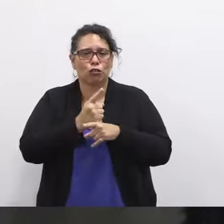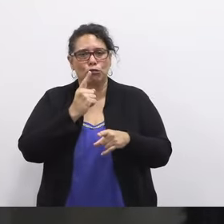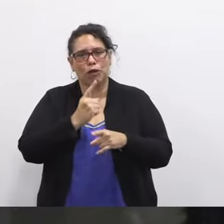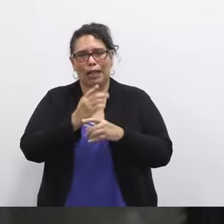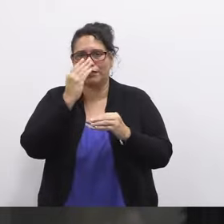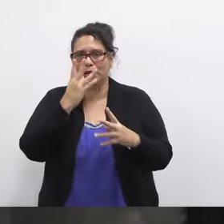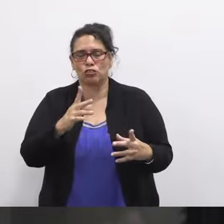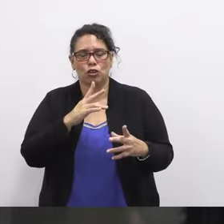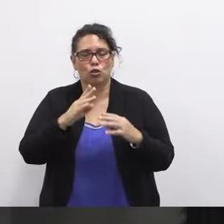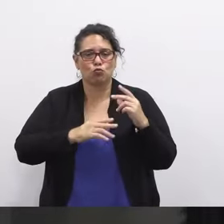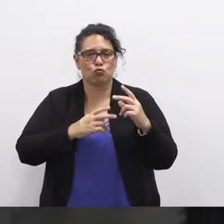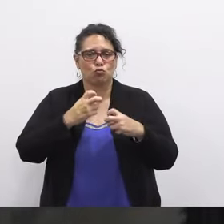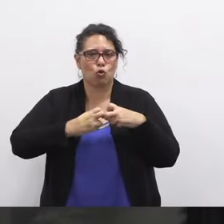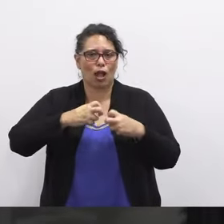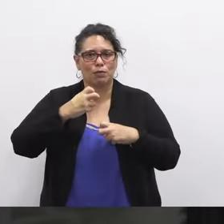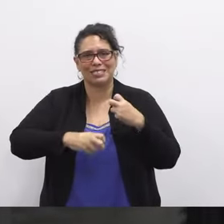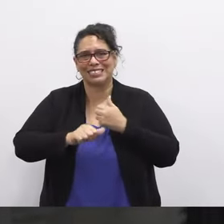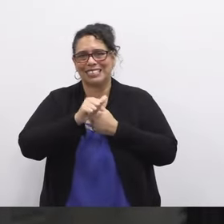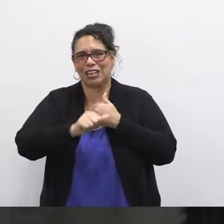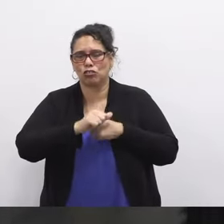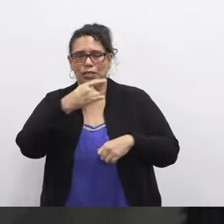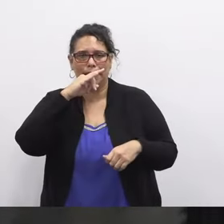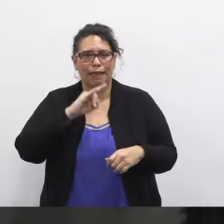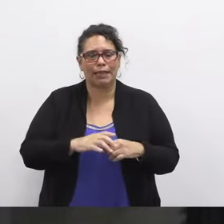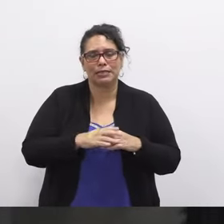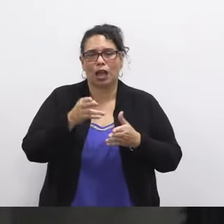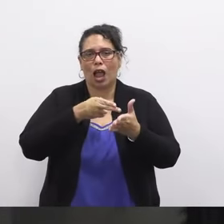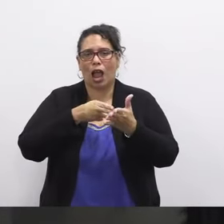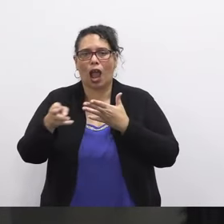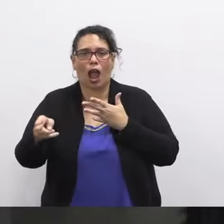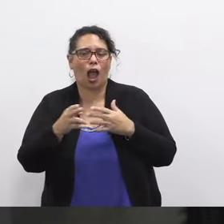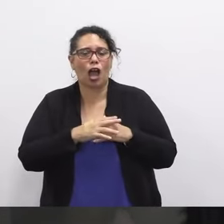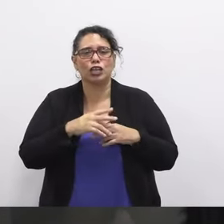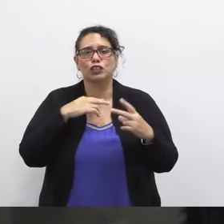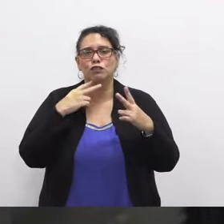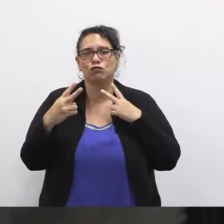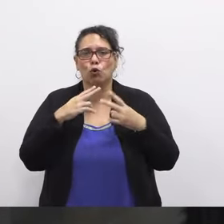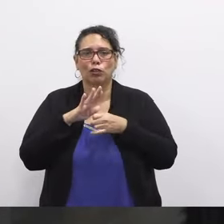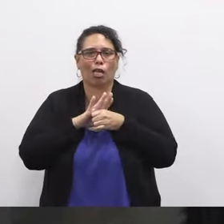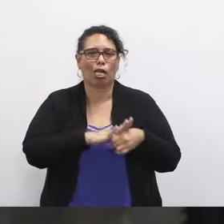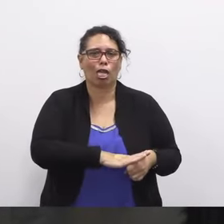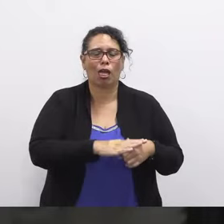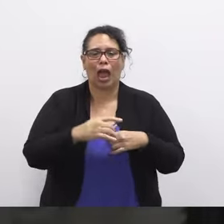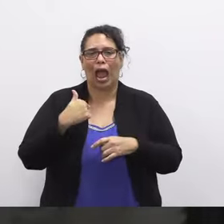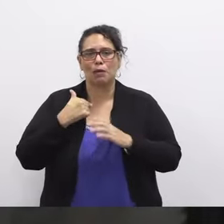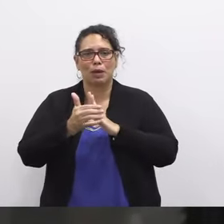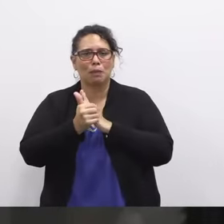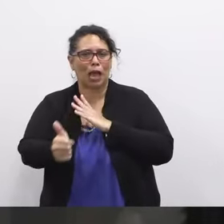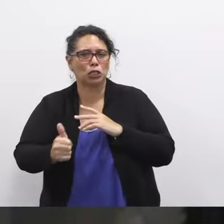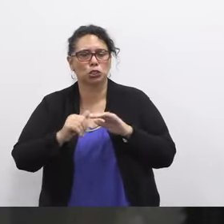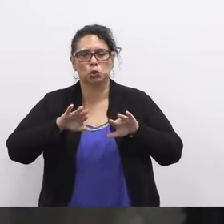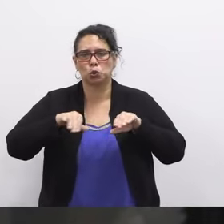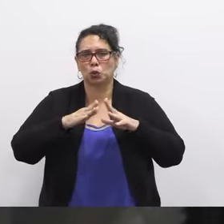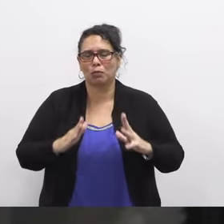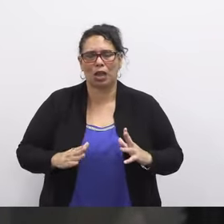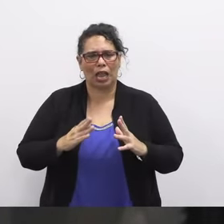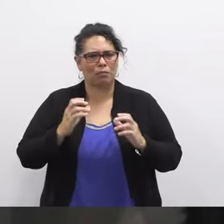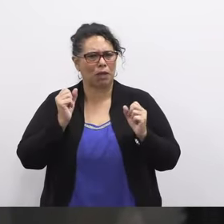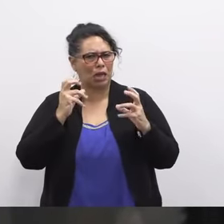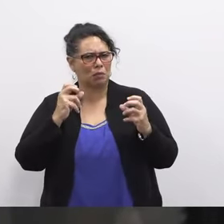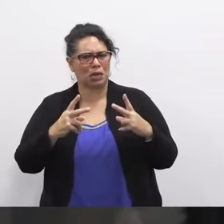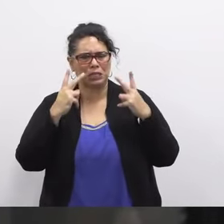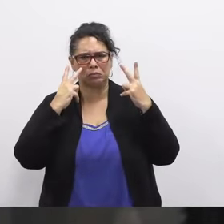with the facilities and the dangers to the kids because honest voices are being quashed. I'm a master swimmer and have seen numerous gyms and swim